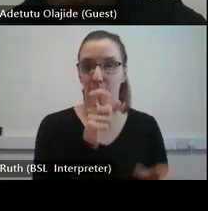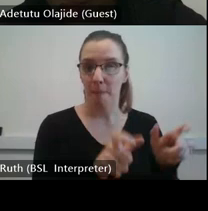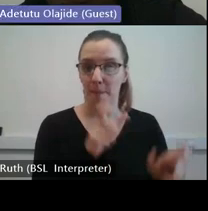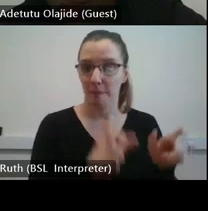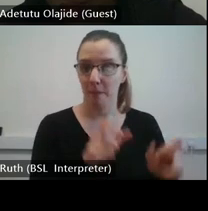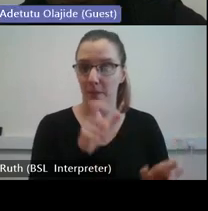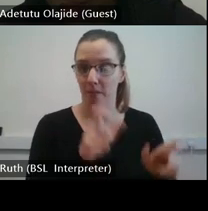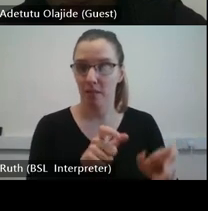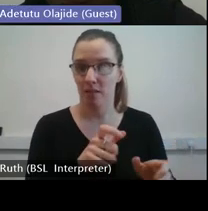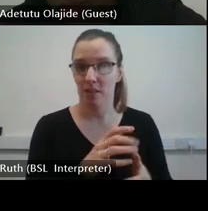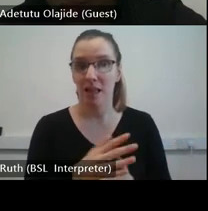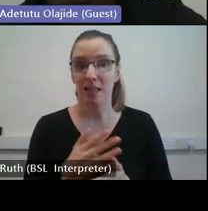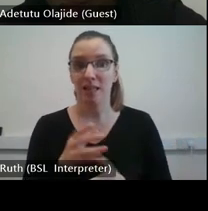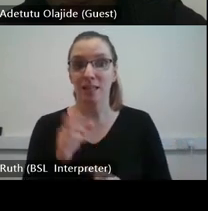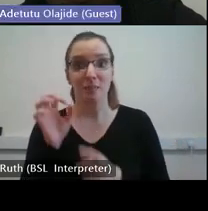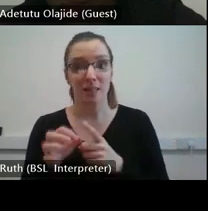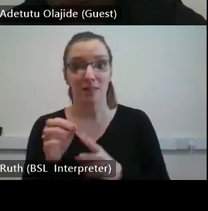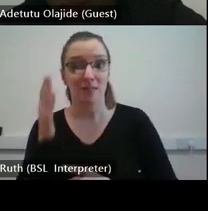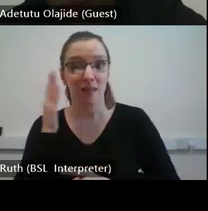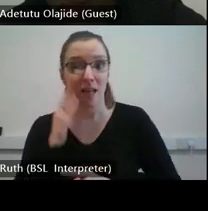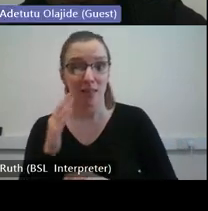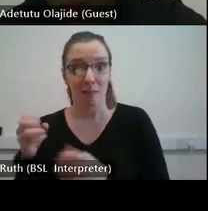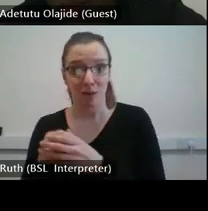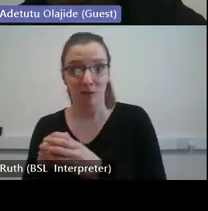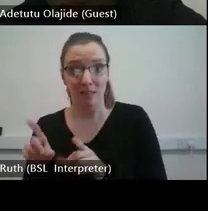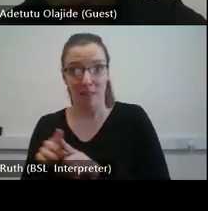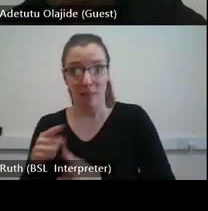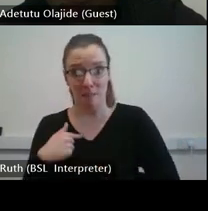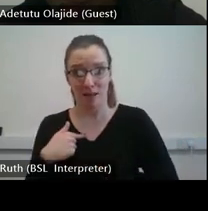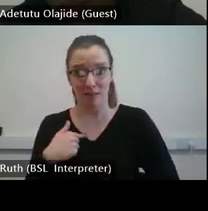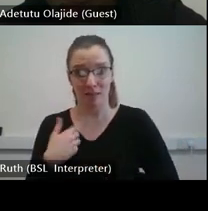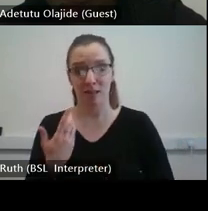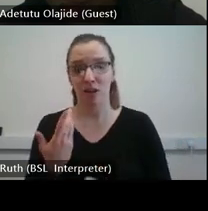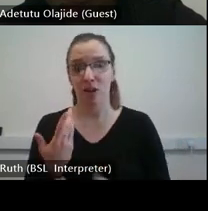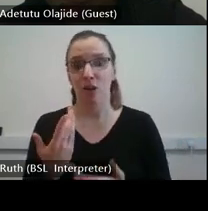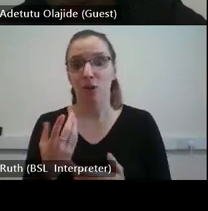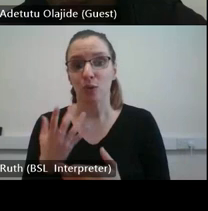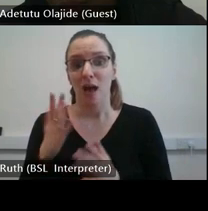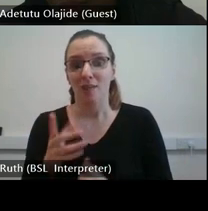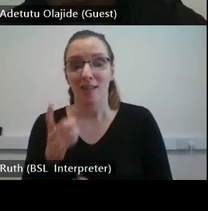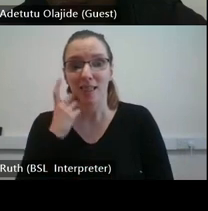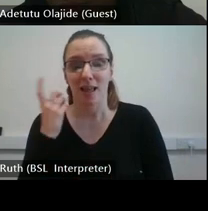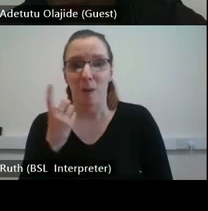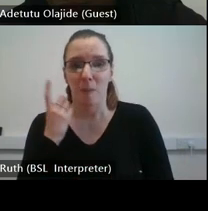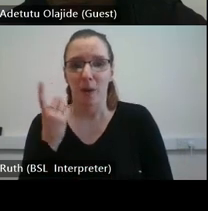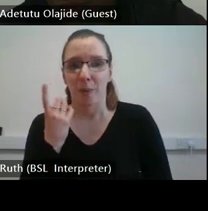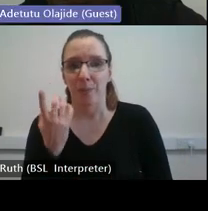from ethnic minorities like mine. And you have to think about